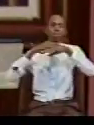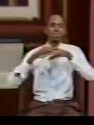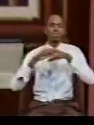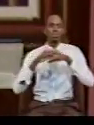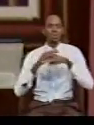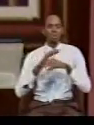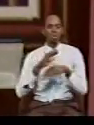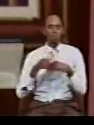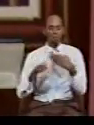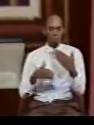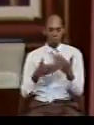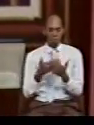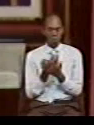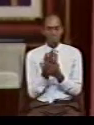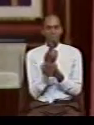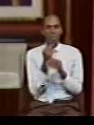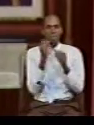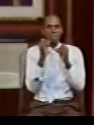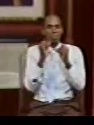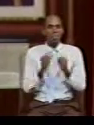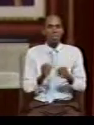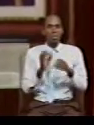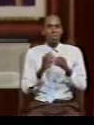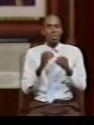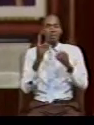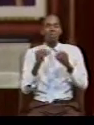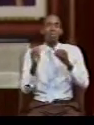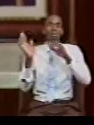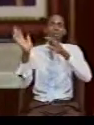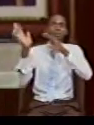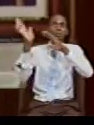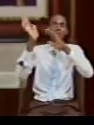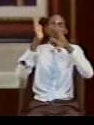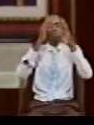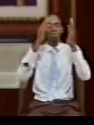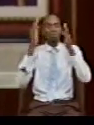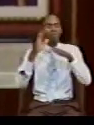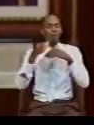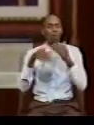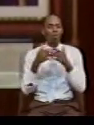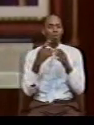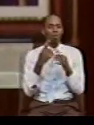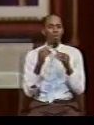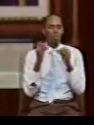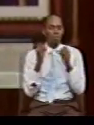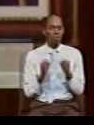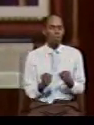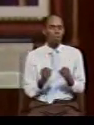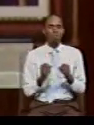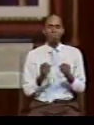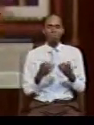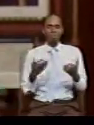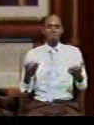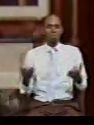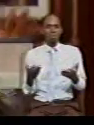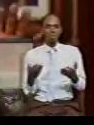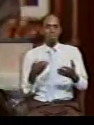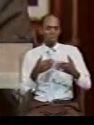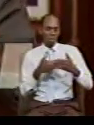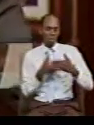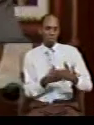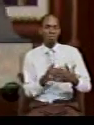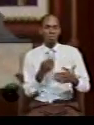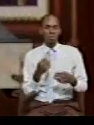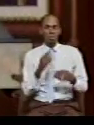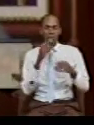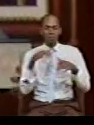the power in the sky, all the power around the seas that have tried to